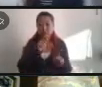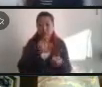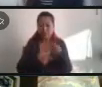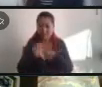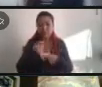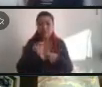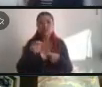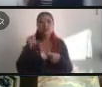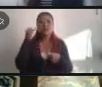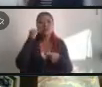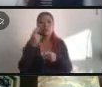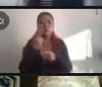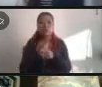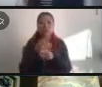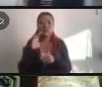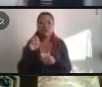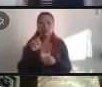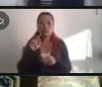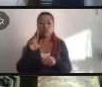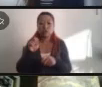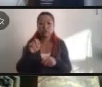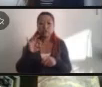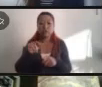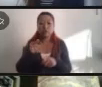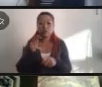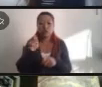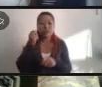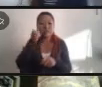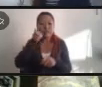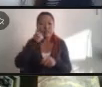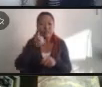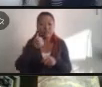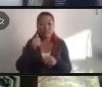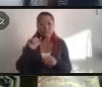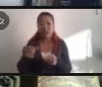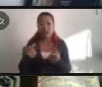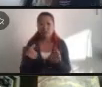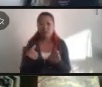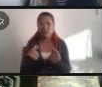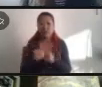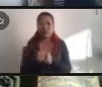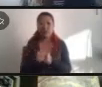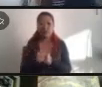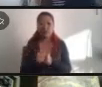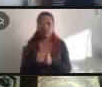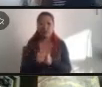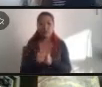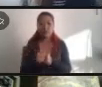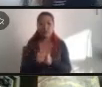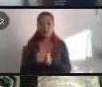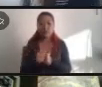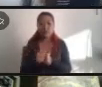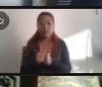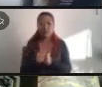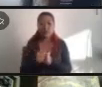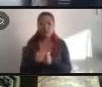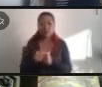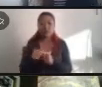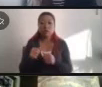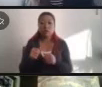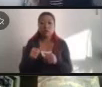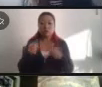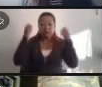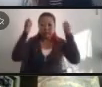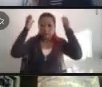centrifuge daily, for example, what you're doing is then returning the astronaut to a more Earth-like